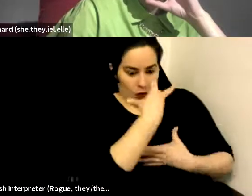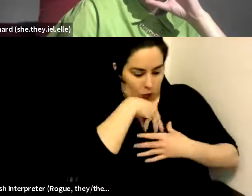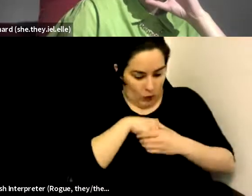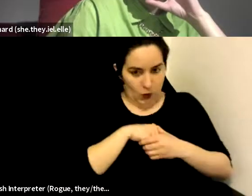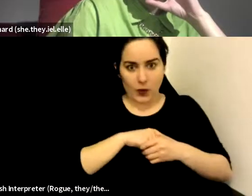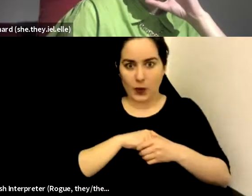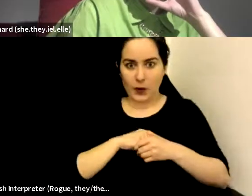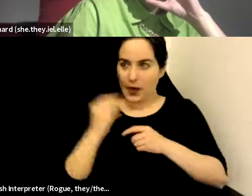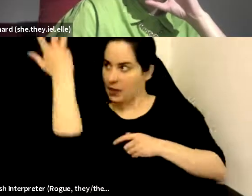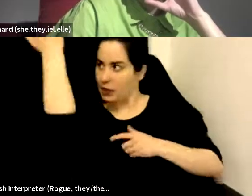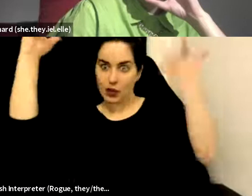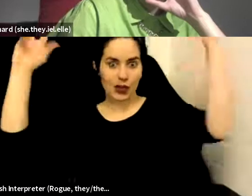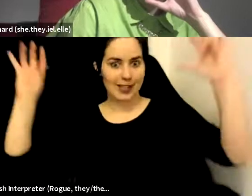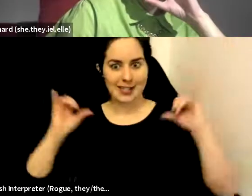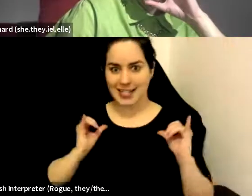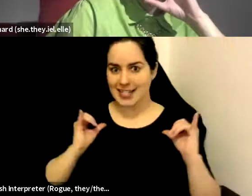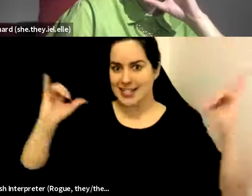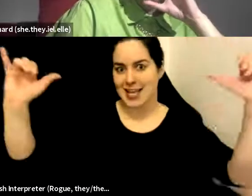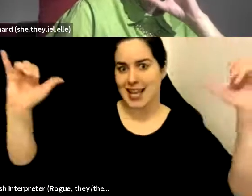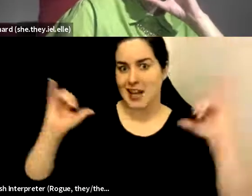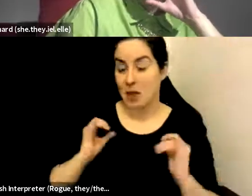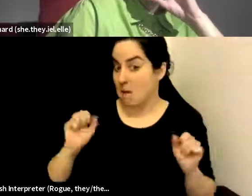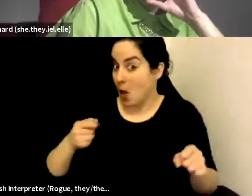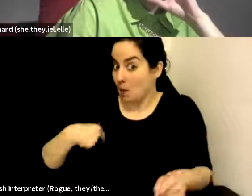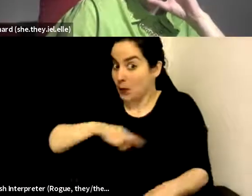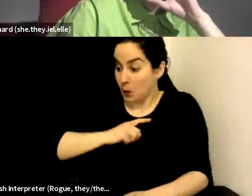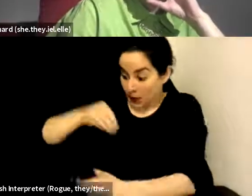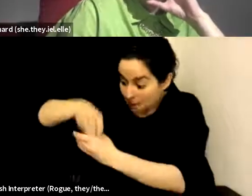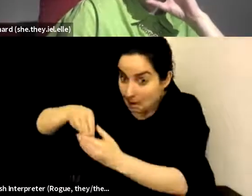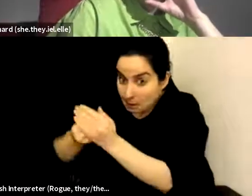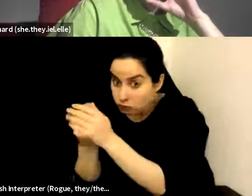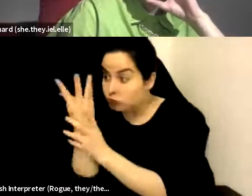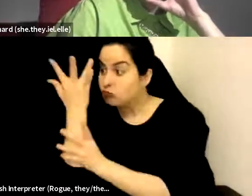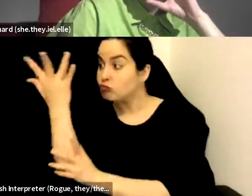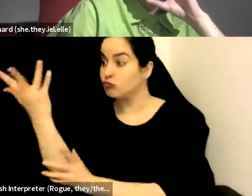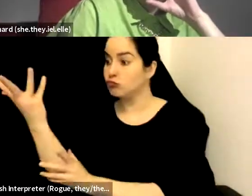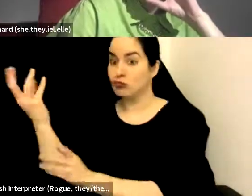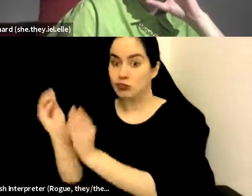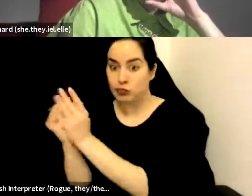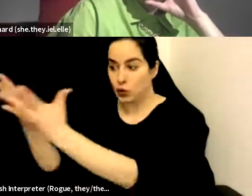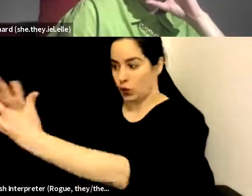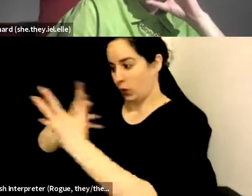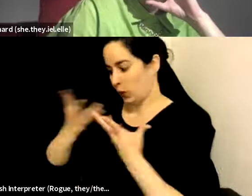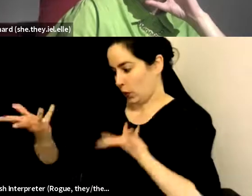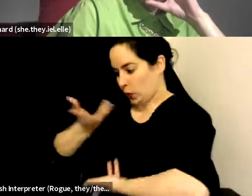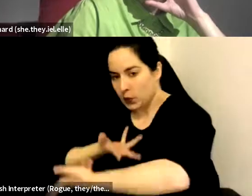exists in the trees that potentially we've planted, that the relationship between body and land